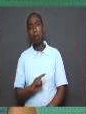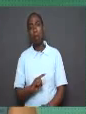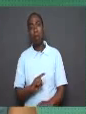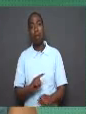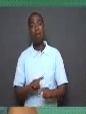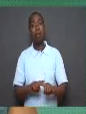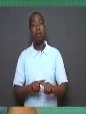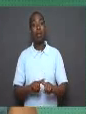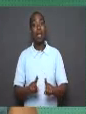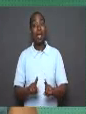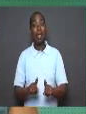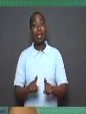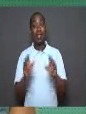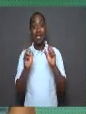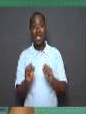structural functions.